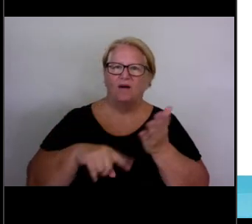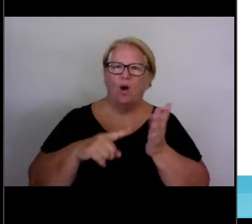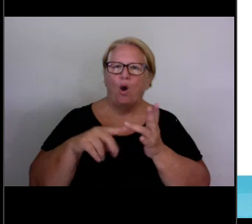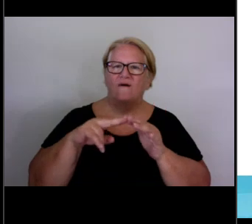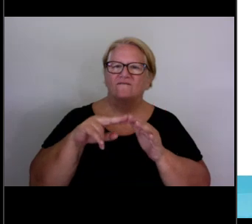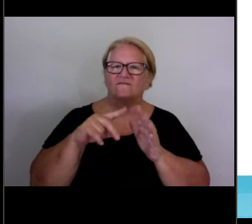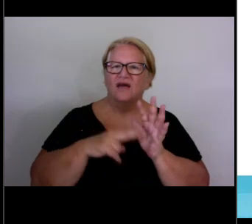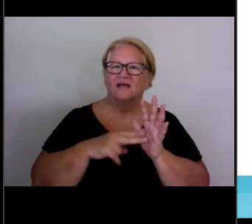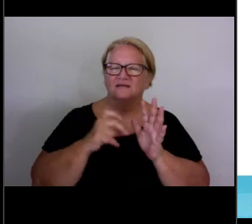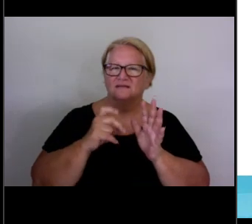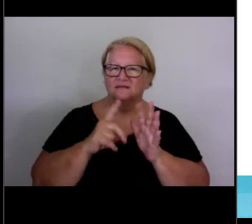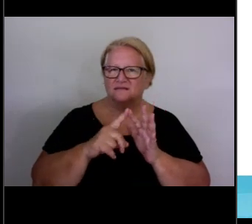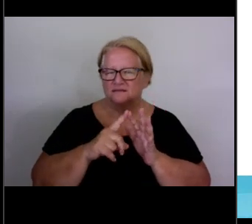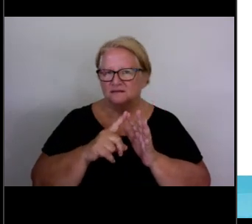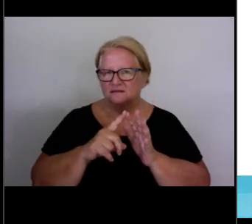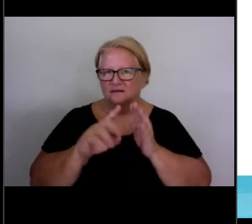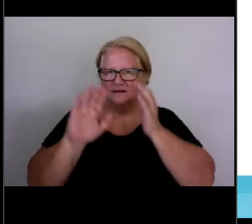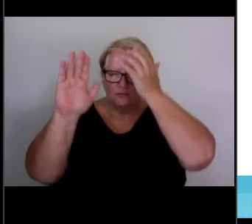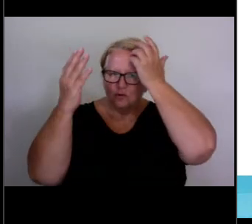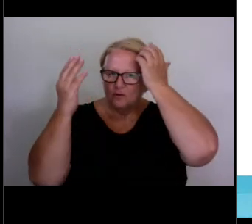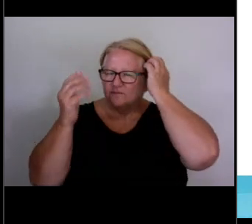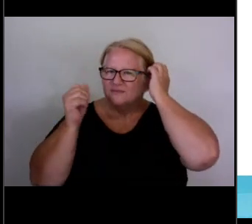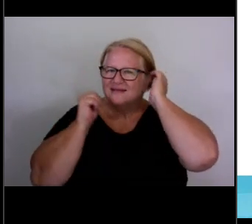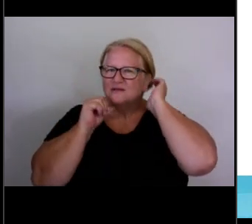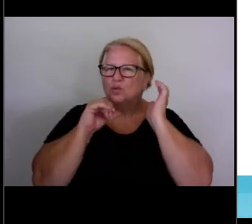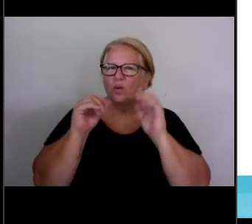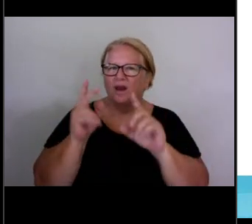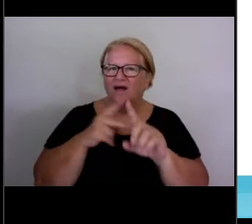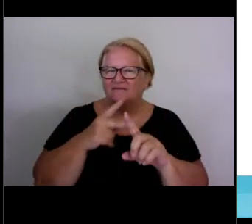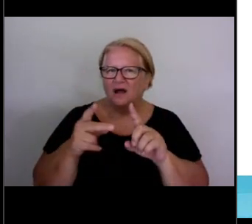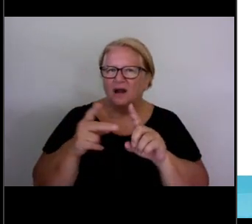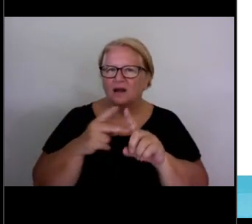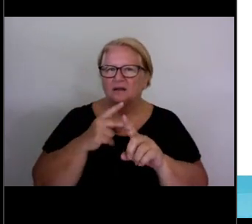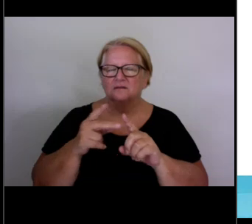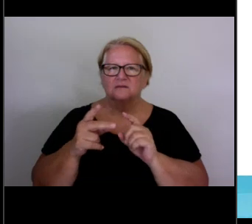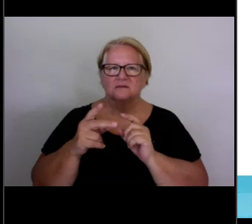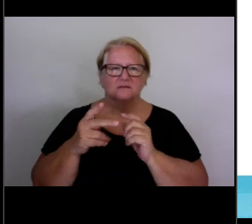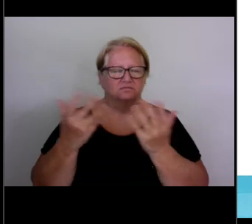know, historical sexualised violence offences. Yeah.